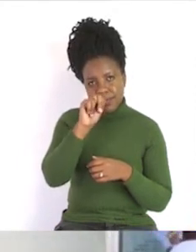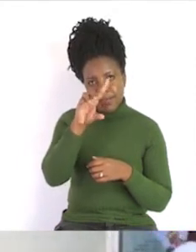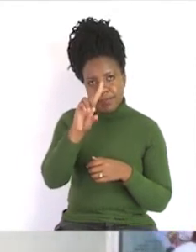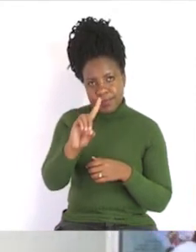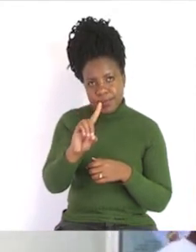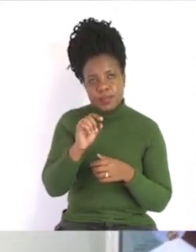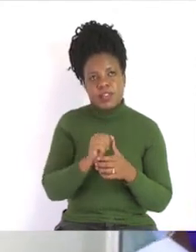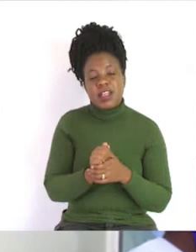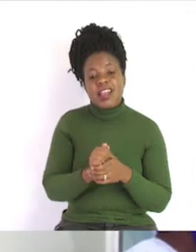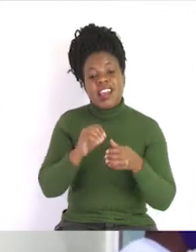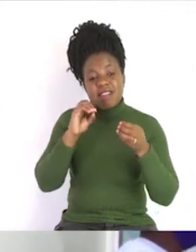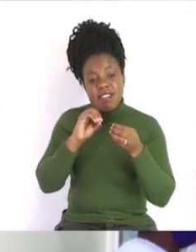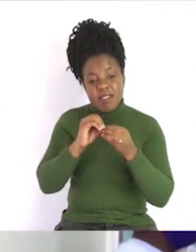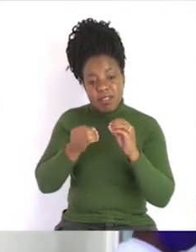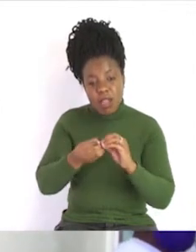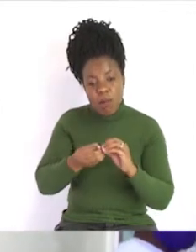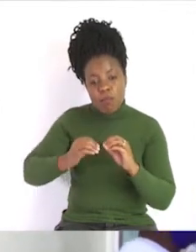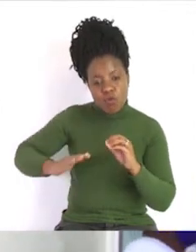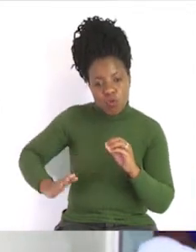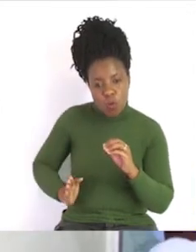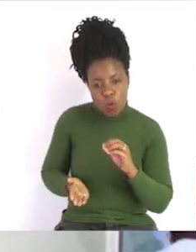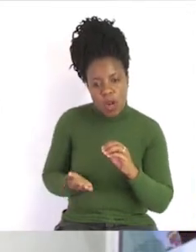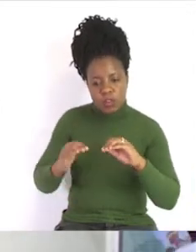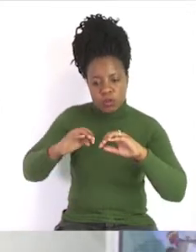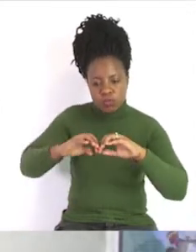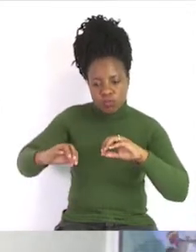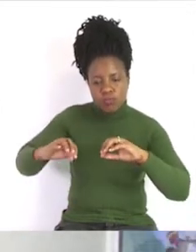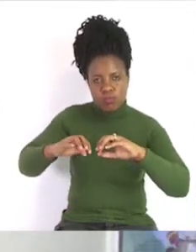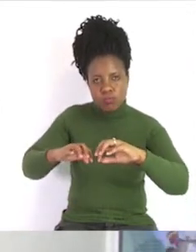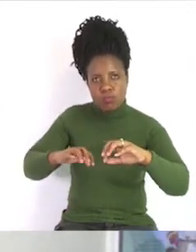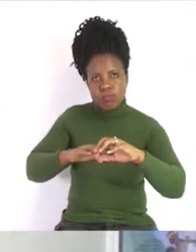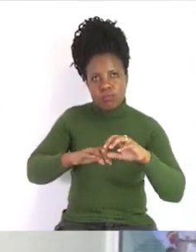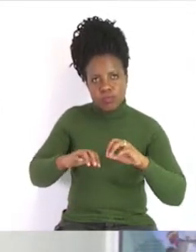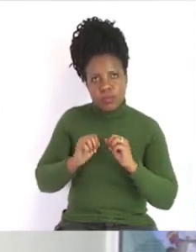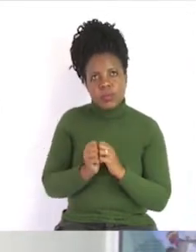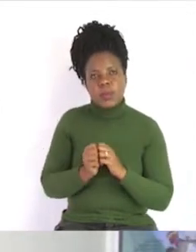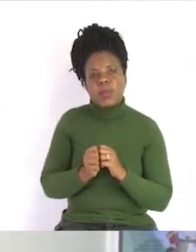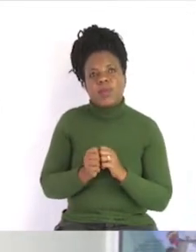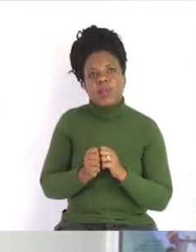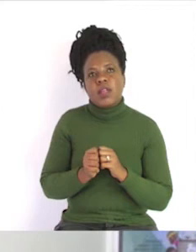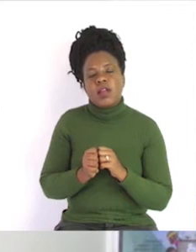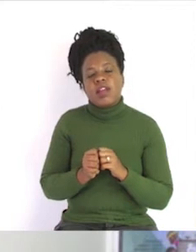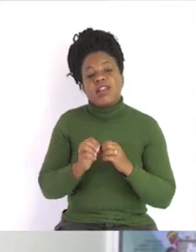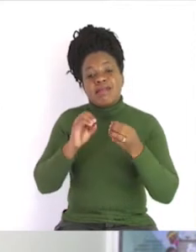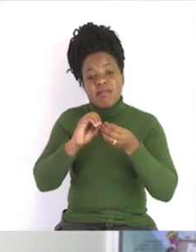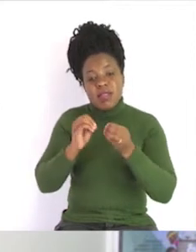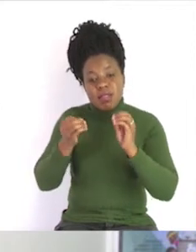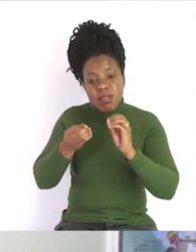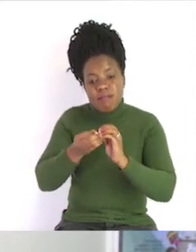Because this is the number that you are dividing. While 4, on the other hand, is called